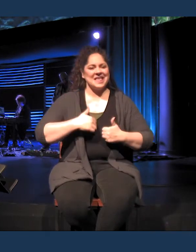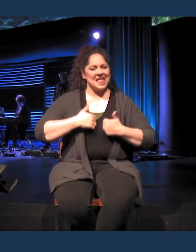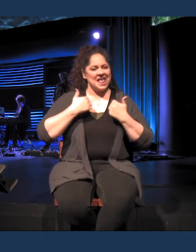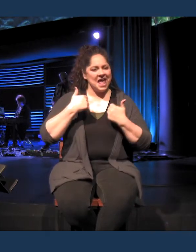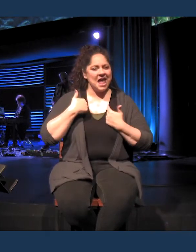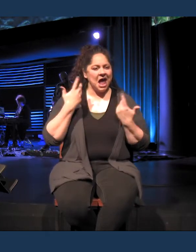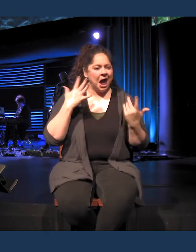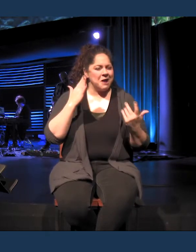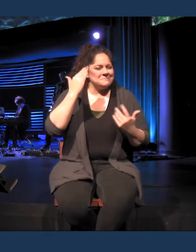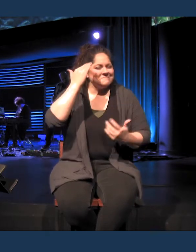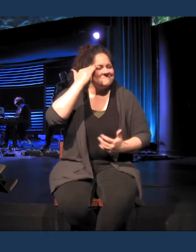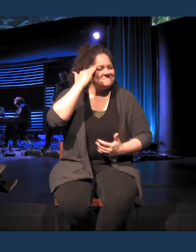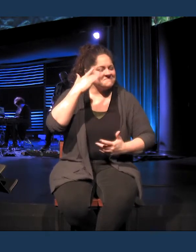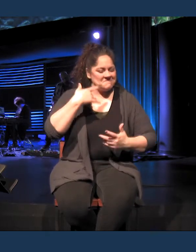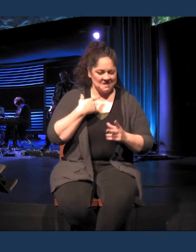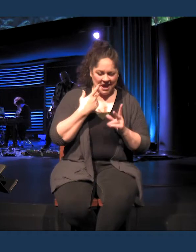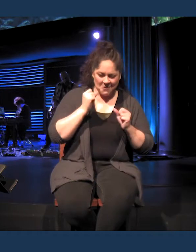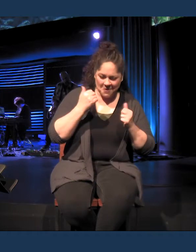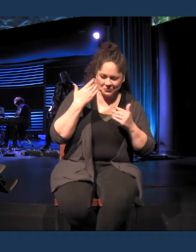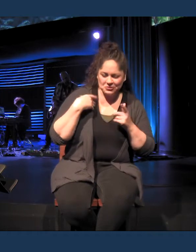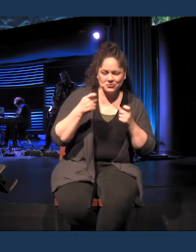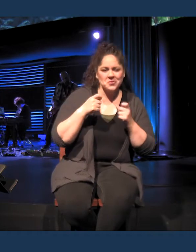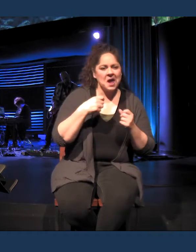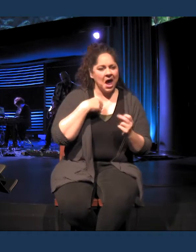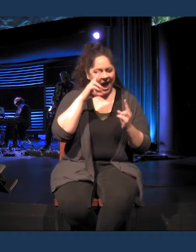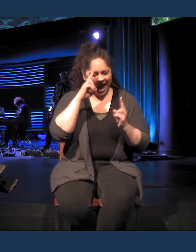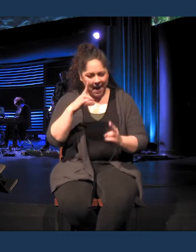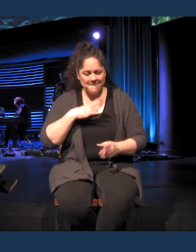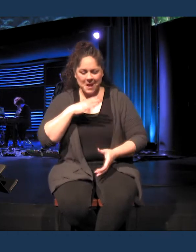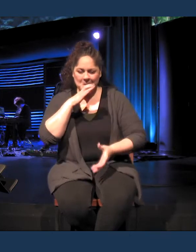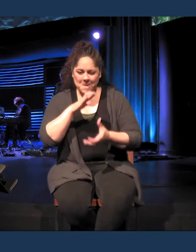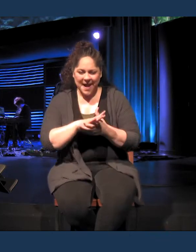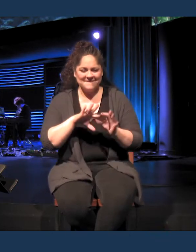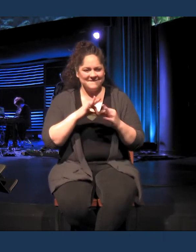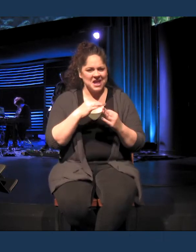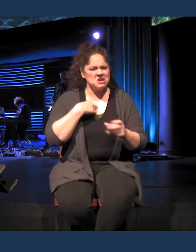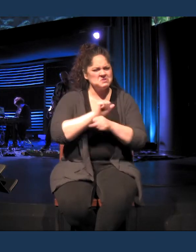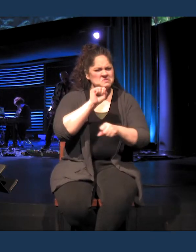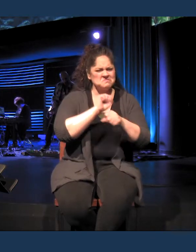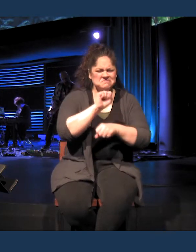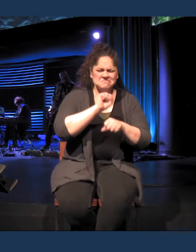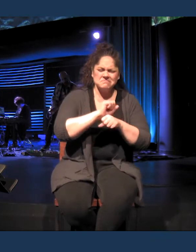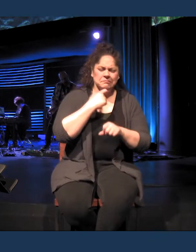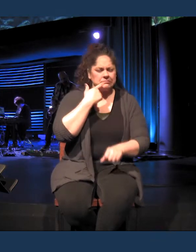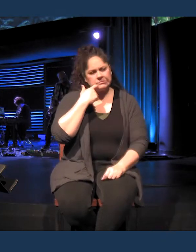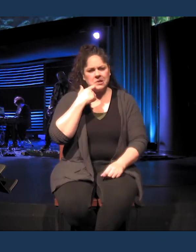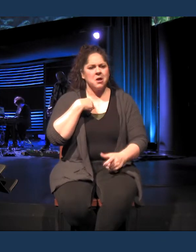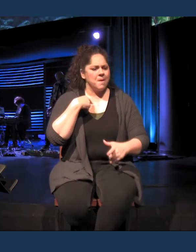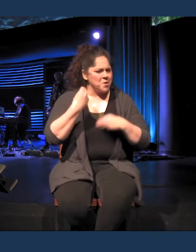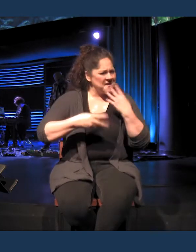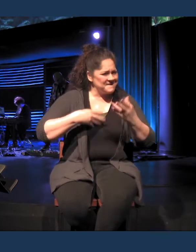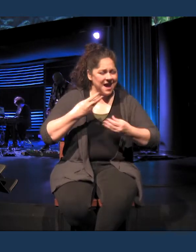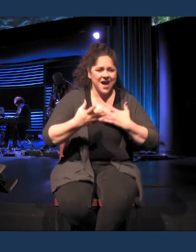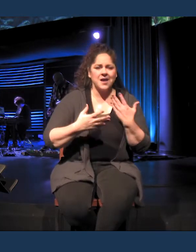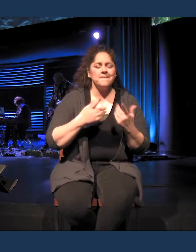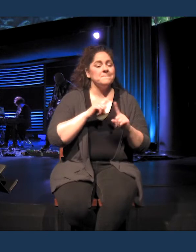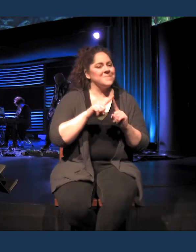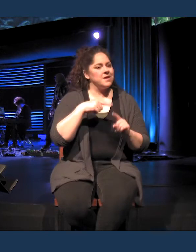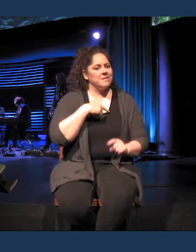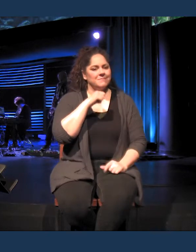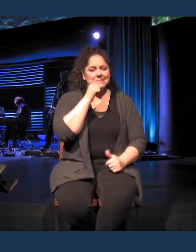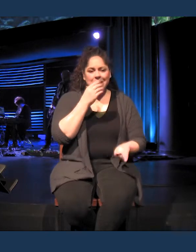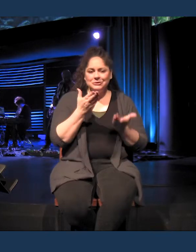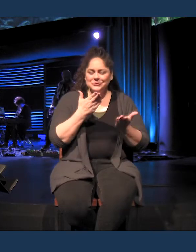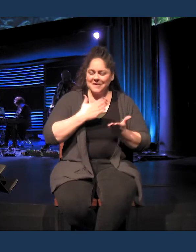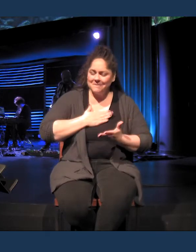in control. I thought I was honoring my wife and my family by being a workaholic provider. I failed to serve my wife and kids